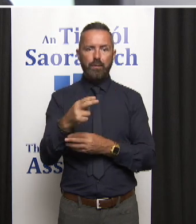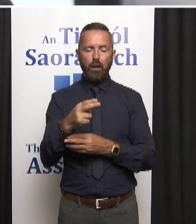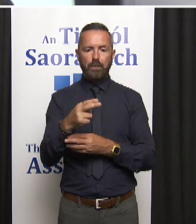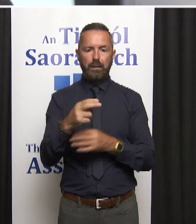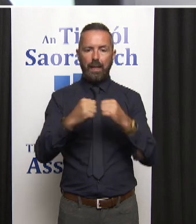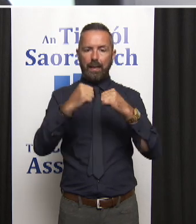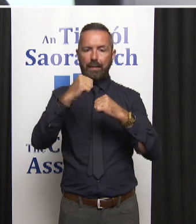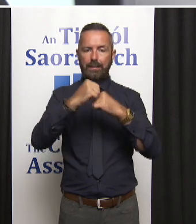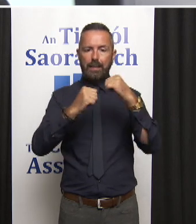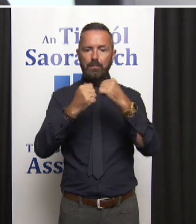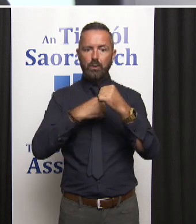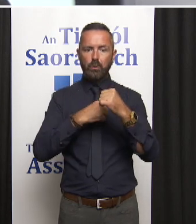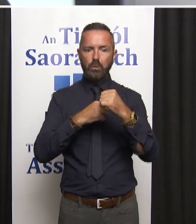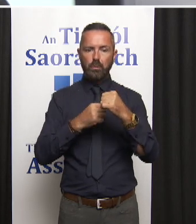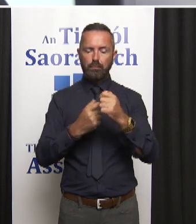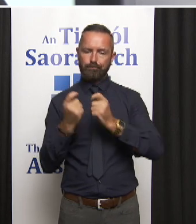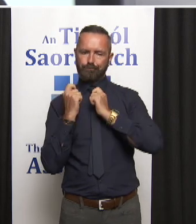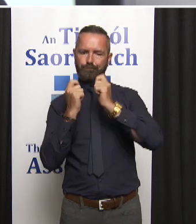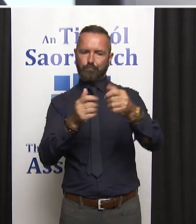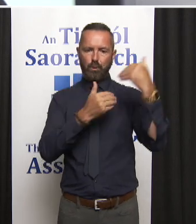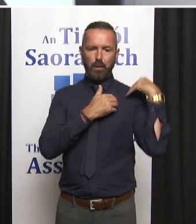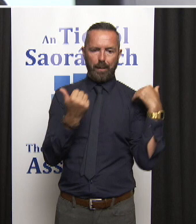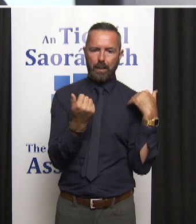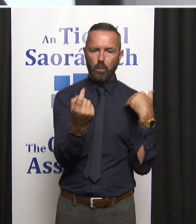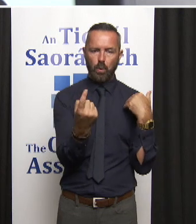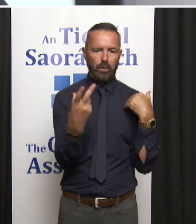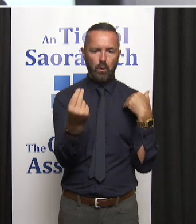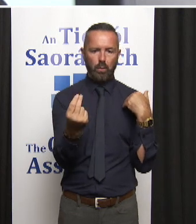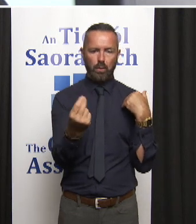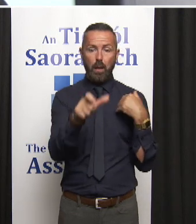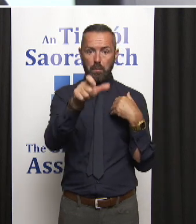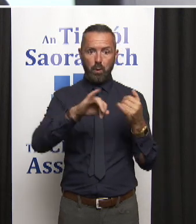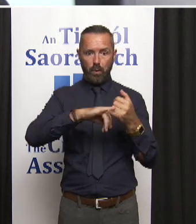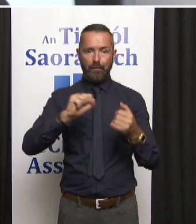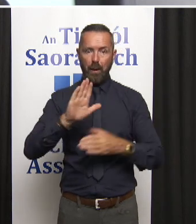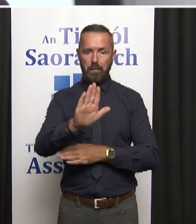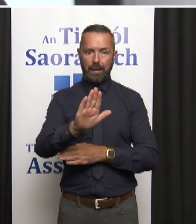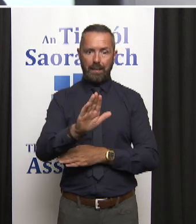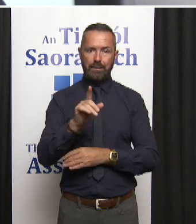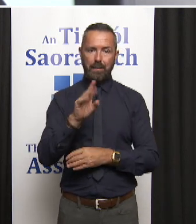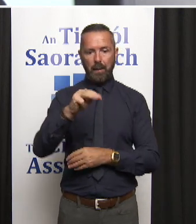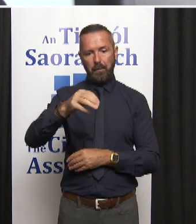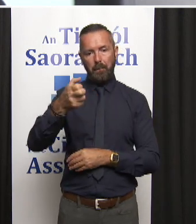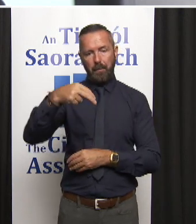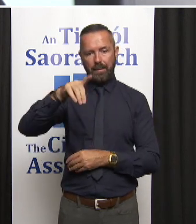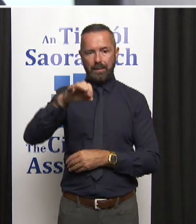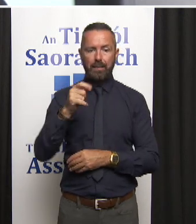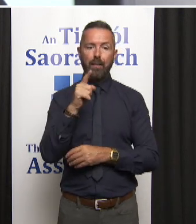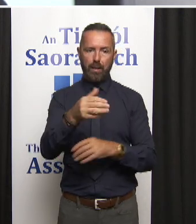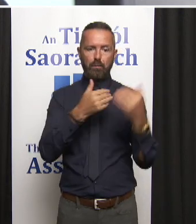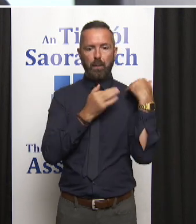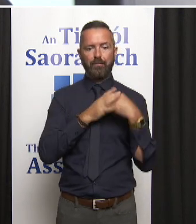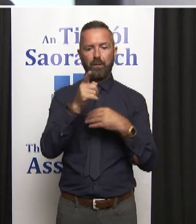anybody. That job stays with the body that has the mandate to do that, a directly elected city and county-wide